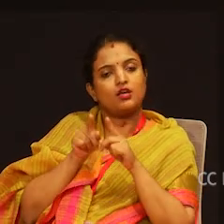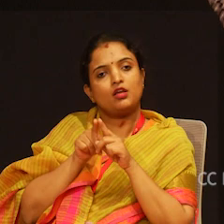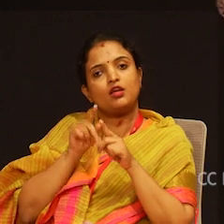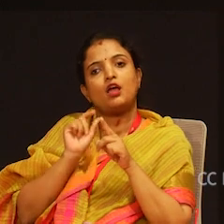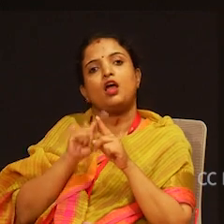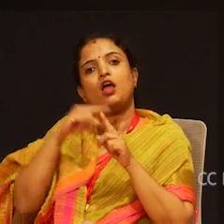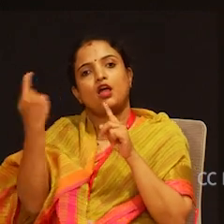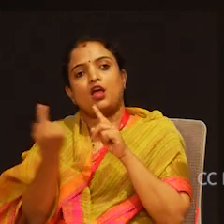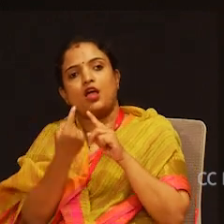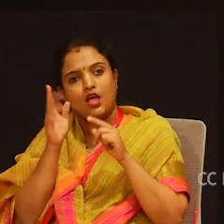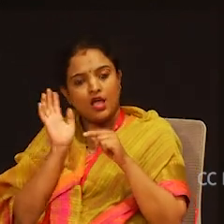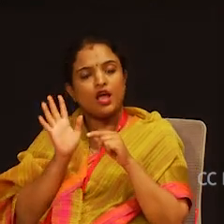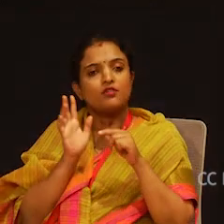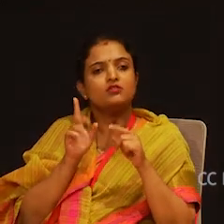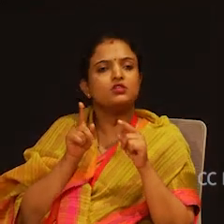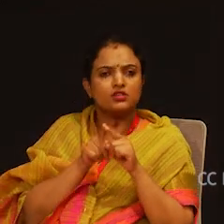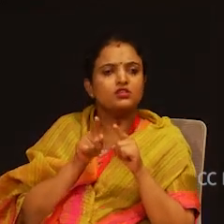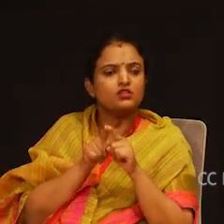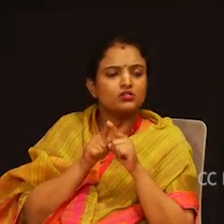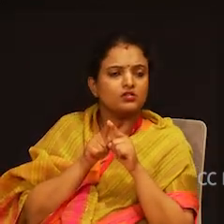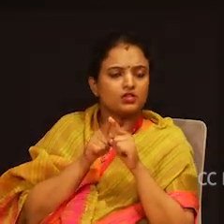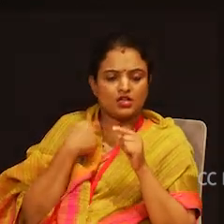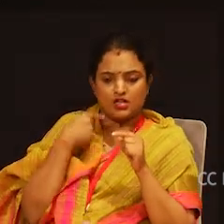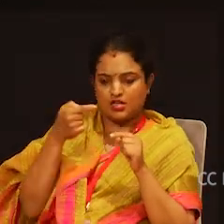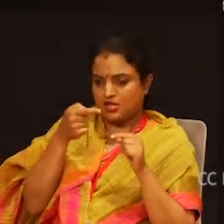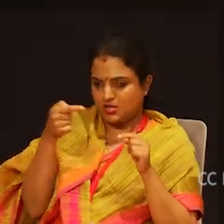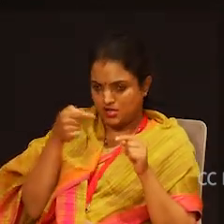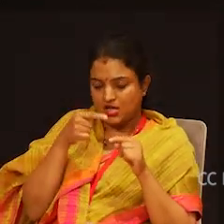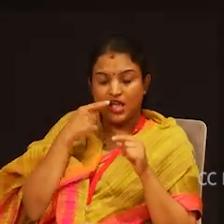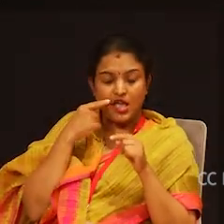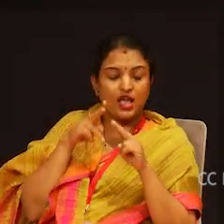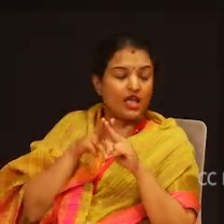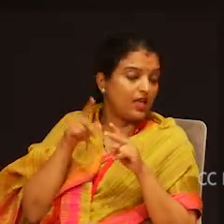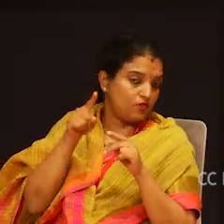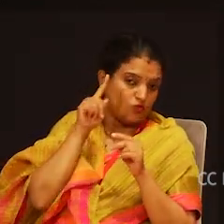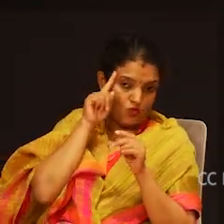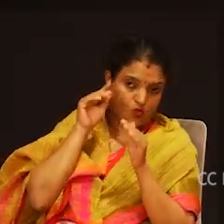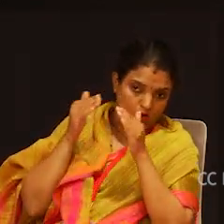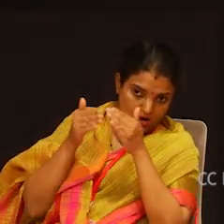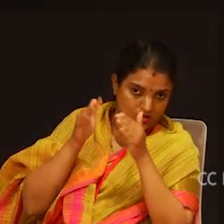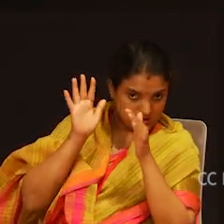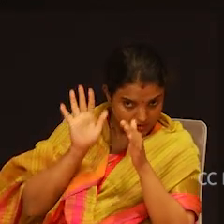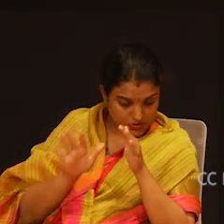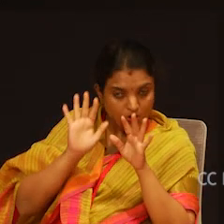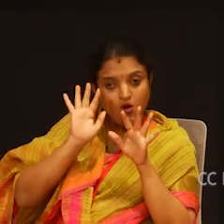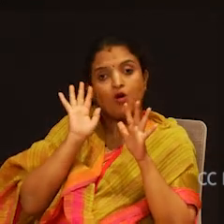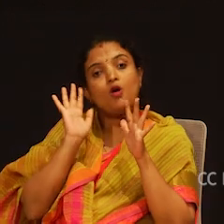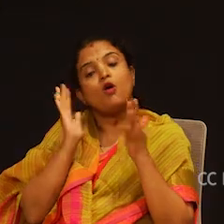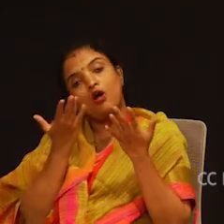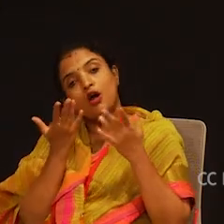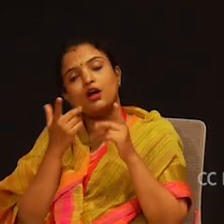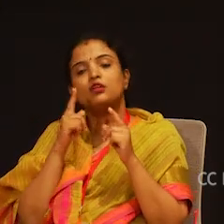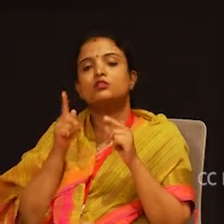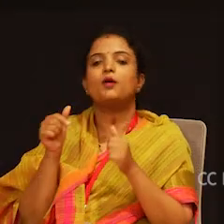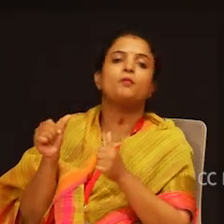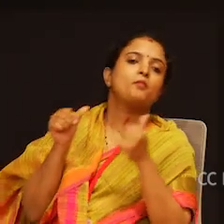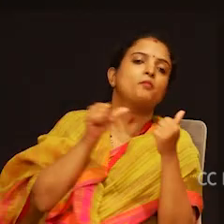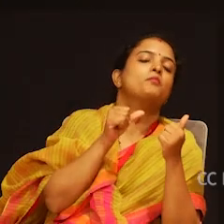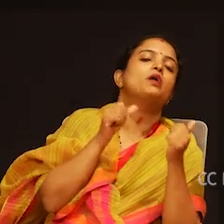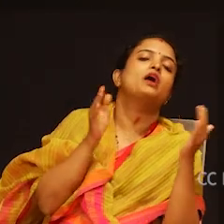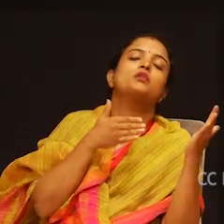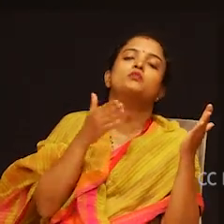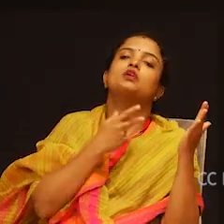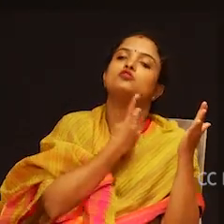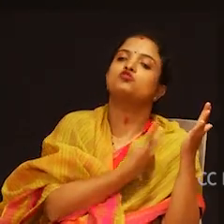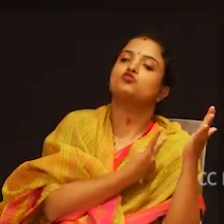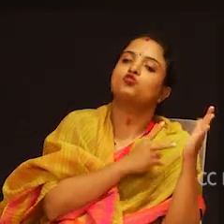the text. So if you are a person with autism or a child with autism, you can go back to page 2, simply